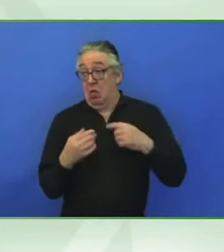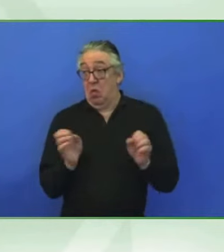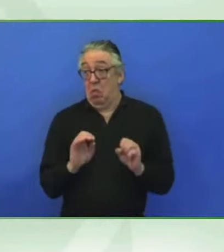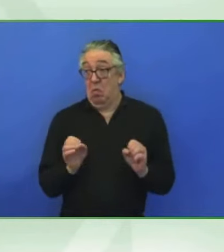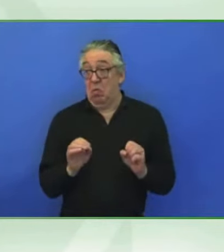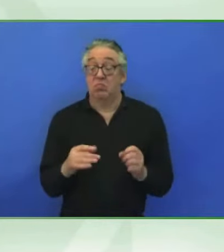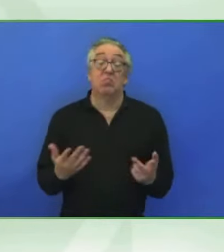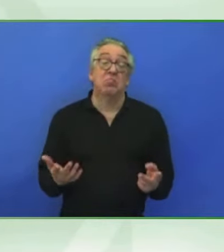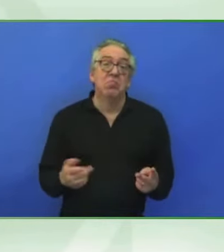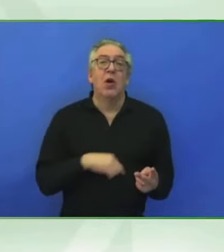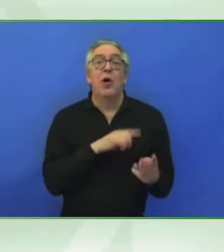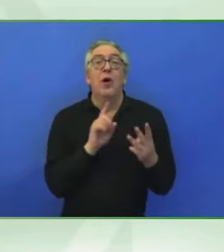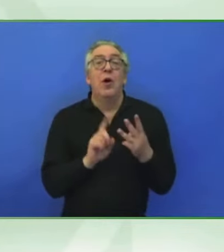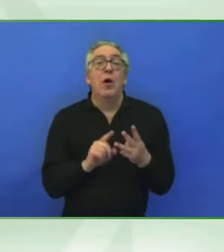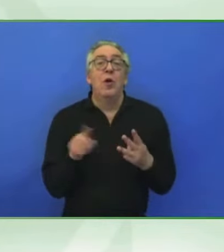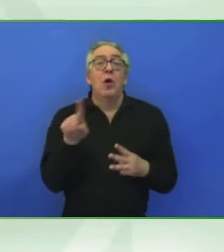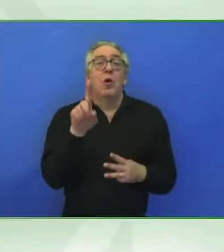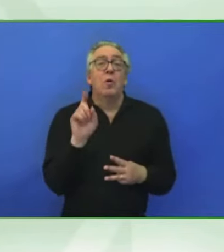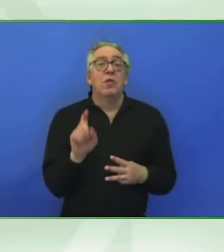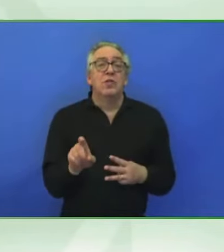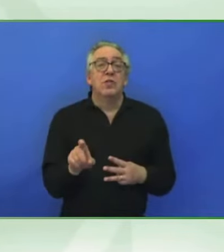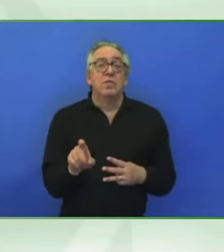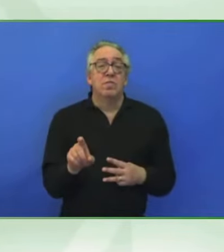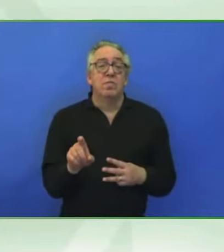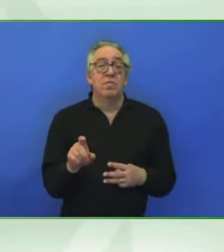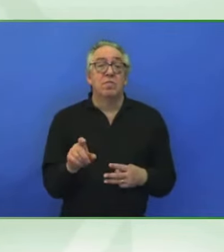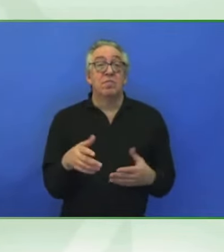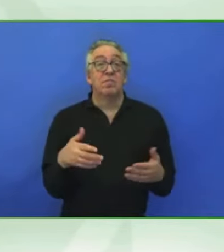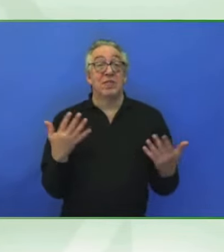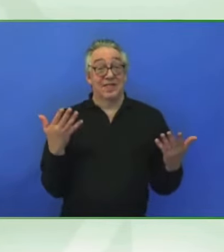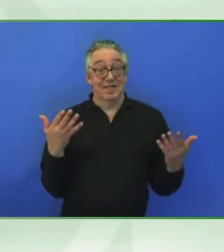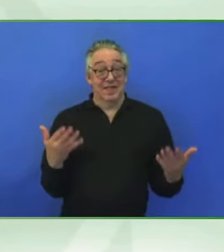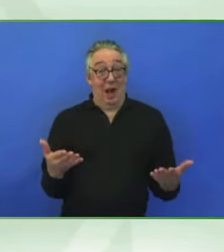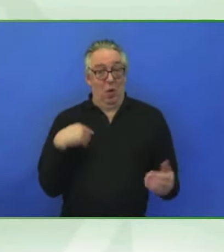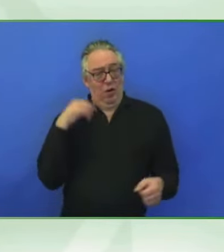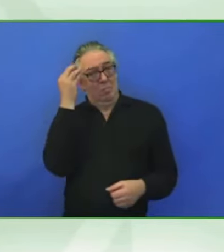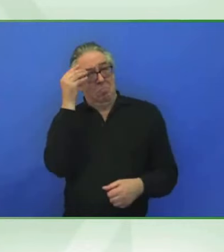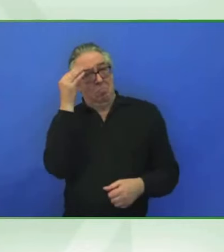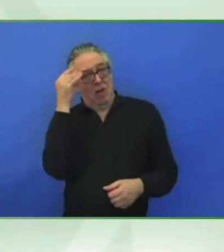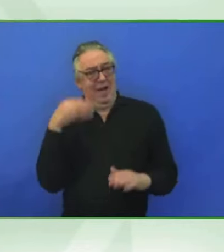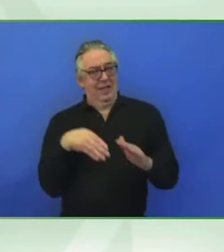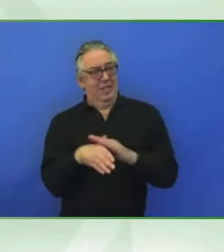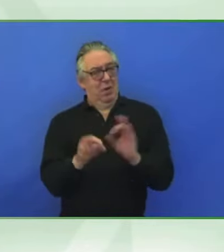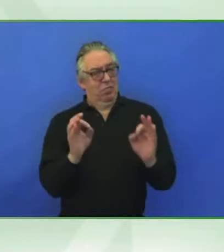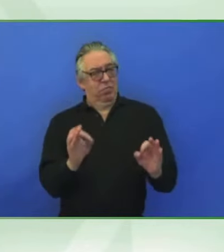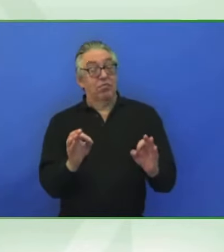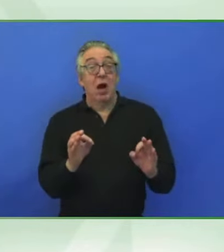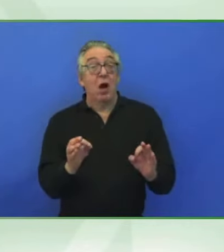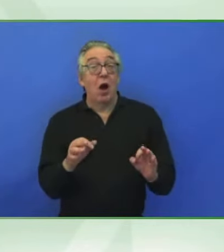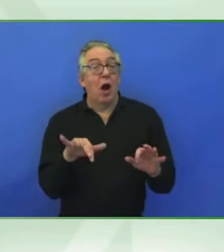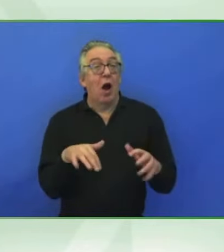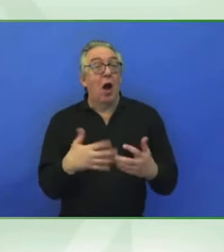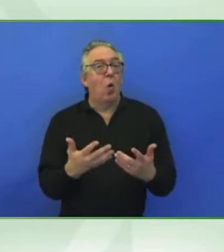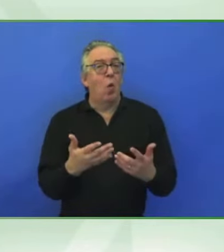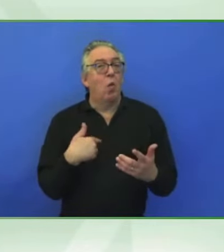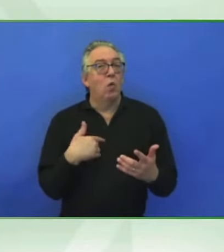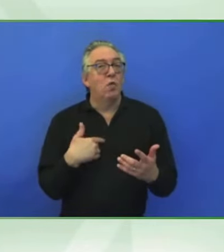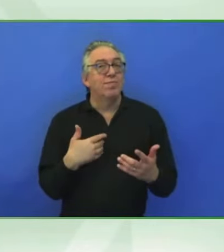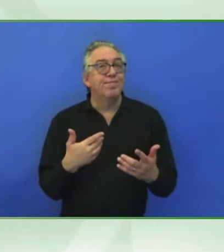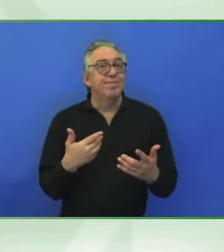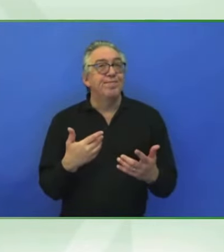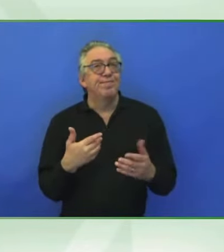sure that doesn't just suddenly stop? The third one is just to recognize and acknowledge my colleague from South Africa in